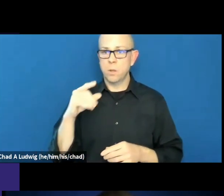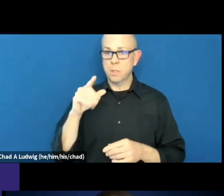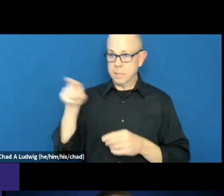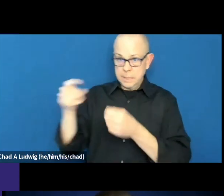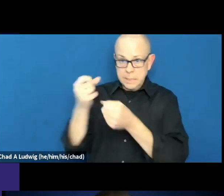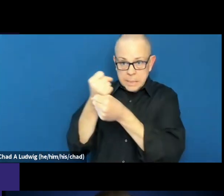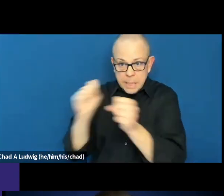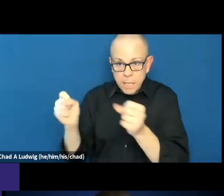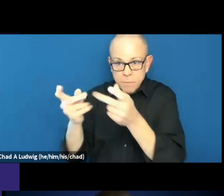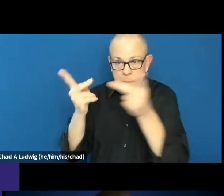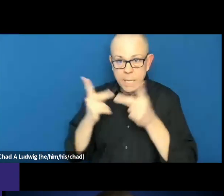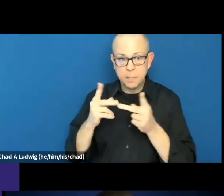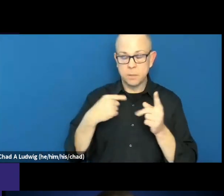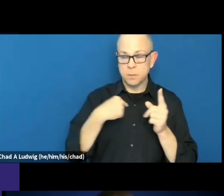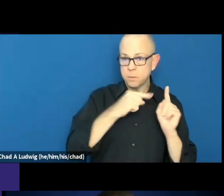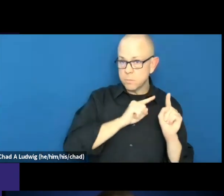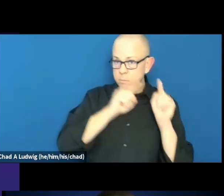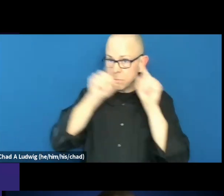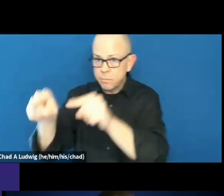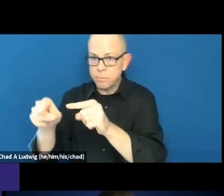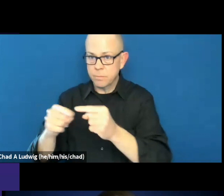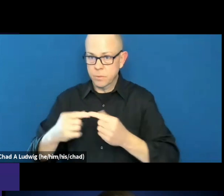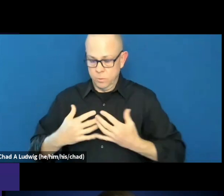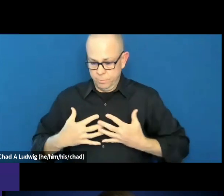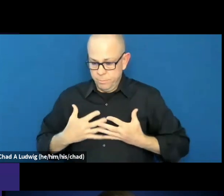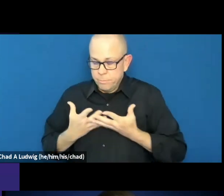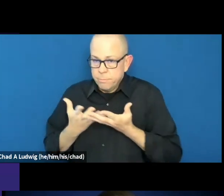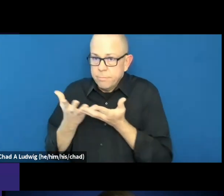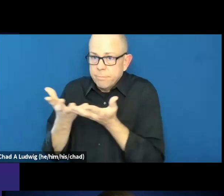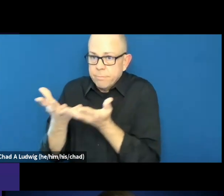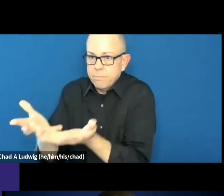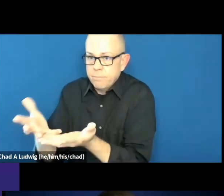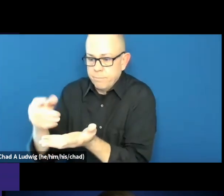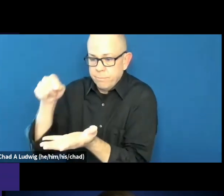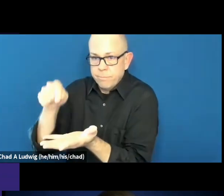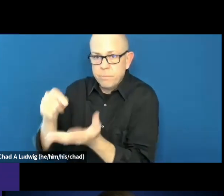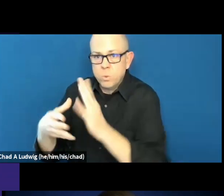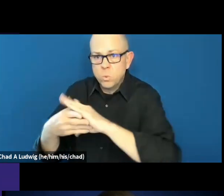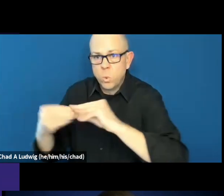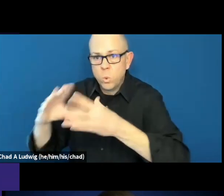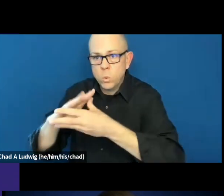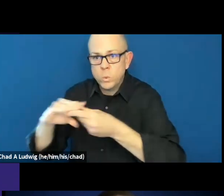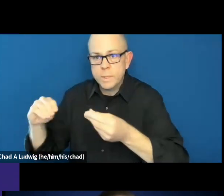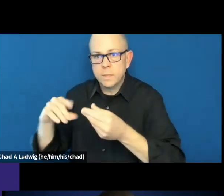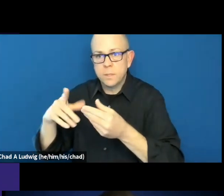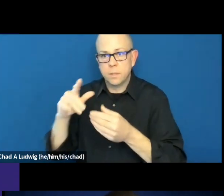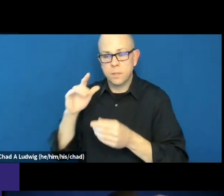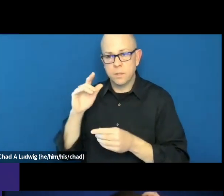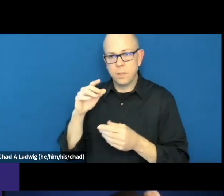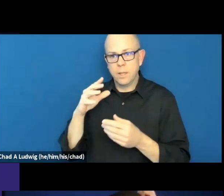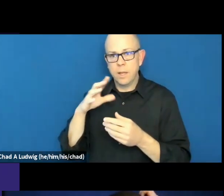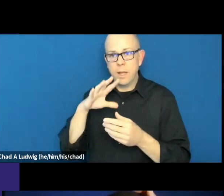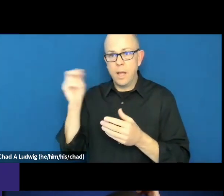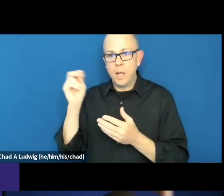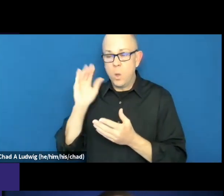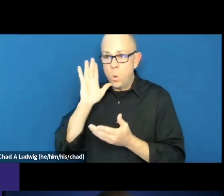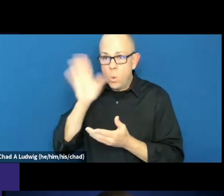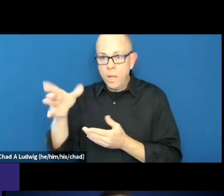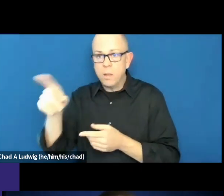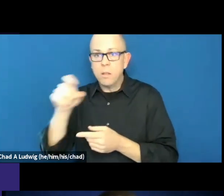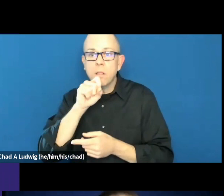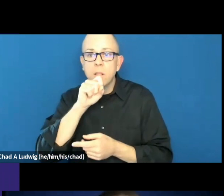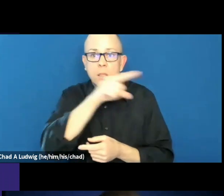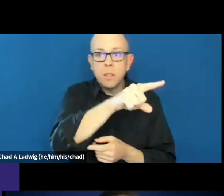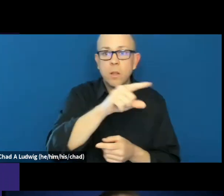if Bridges as a whole is going to keep that confidential. Is it a safe place to go to expose all of these stories